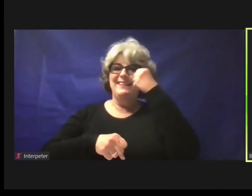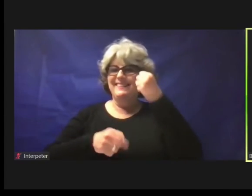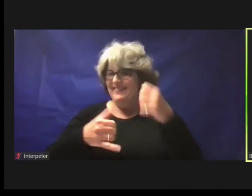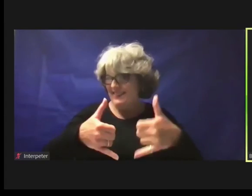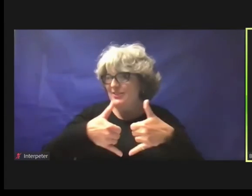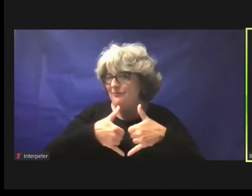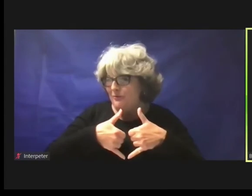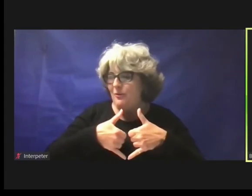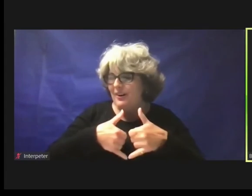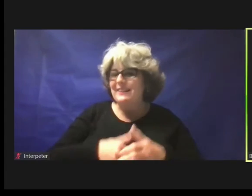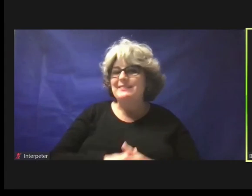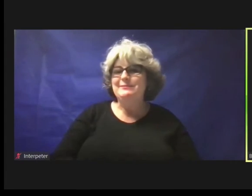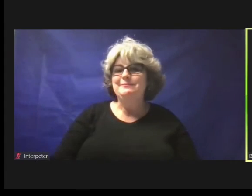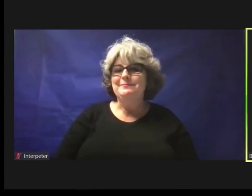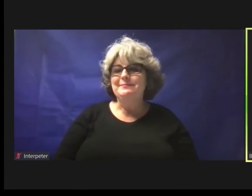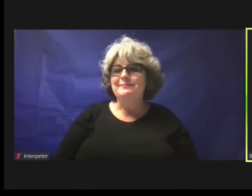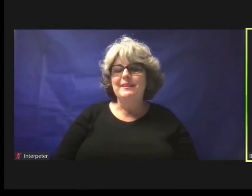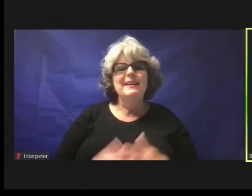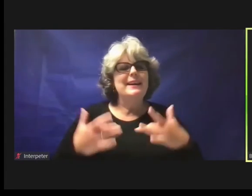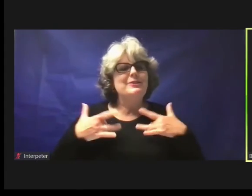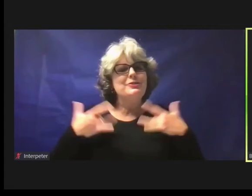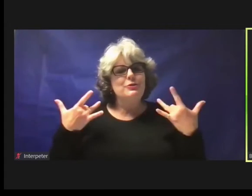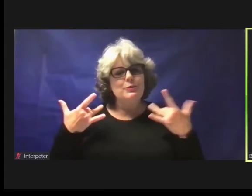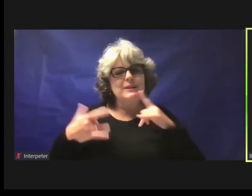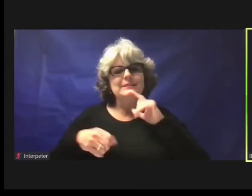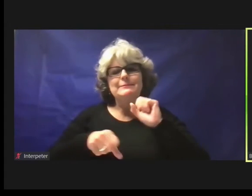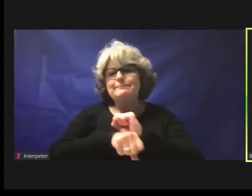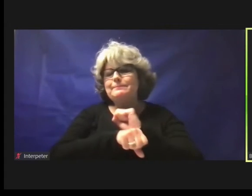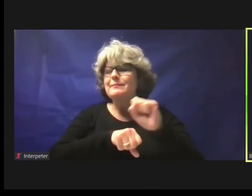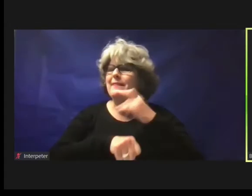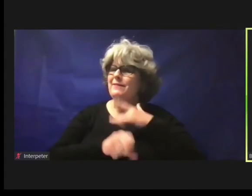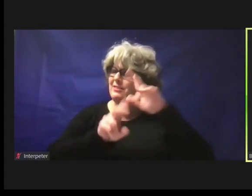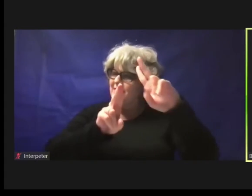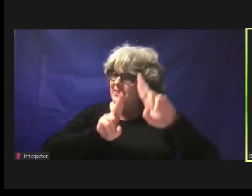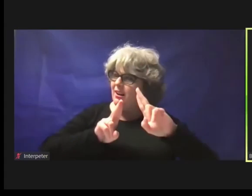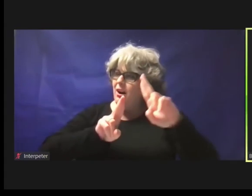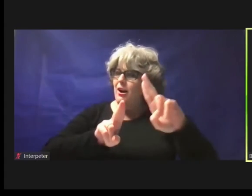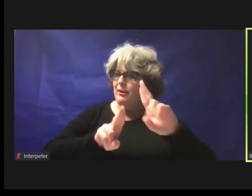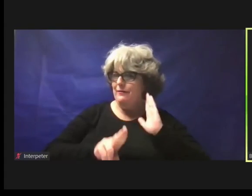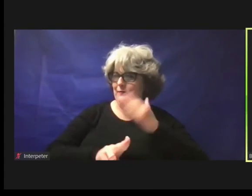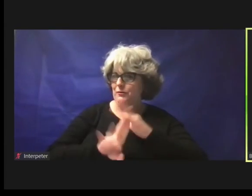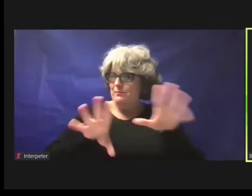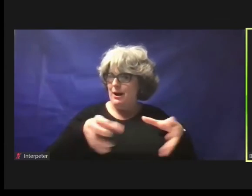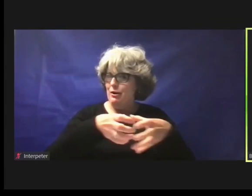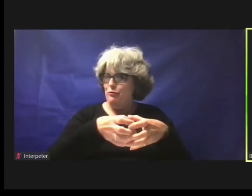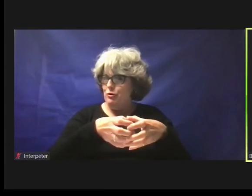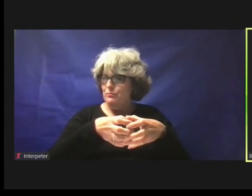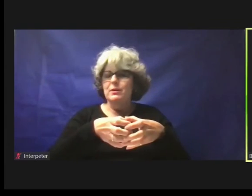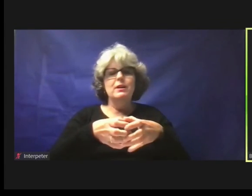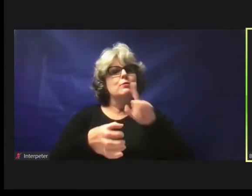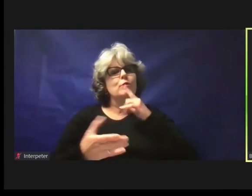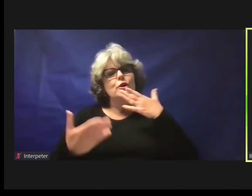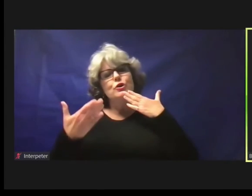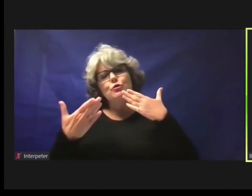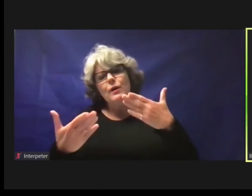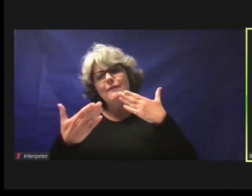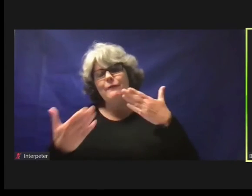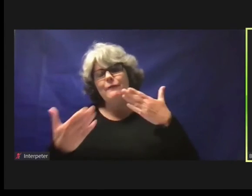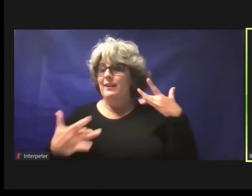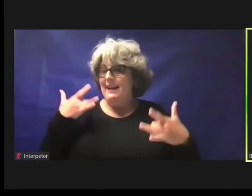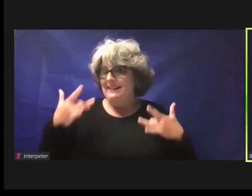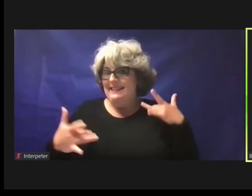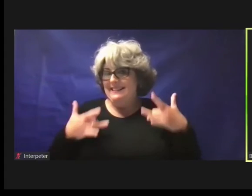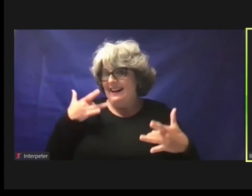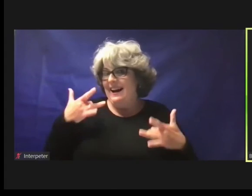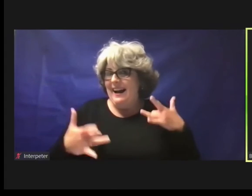award. It's thrilling, really. It's an honor for us, and we're so grateful and we're so excited